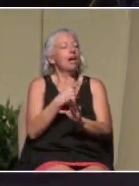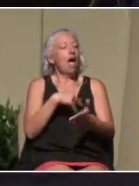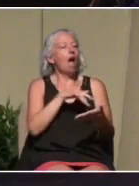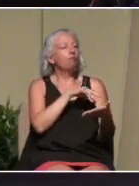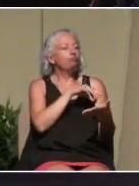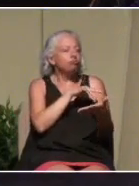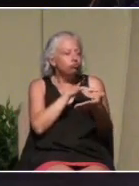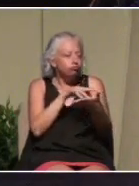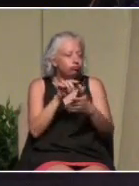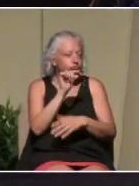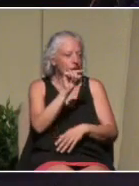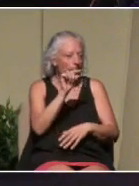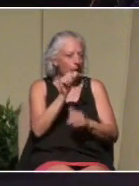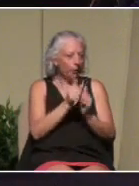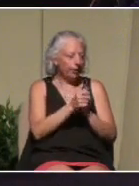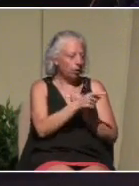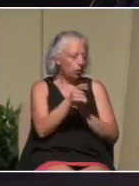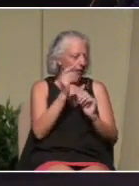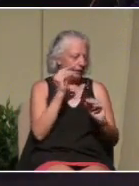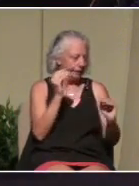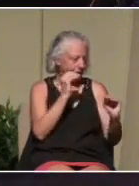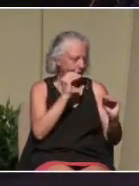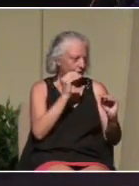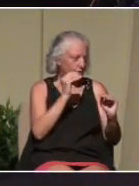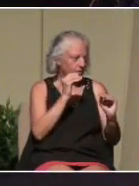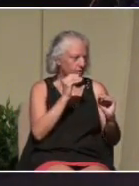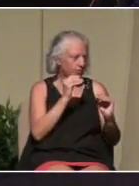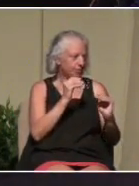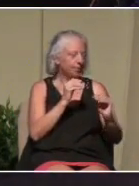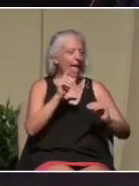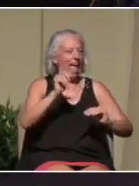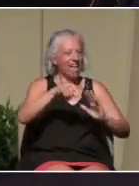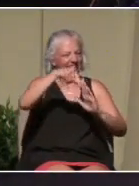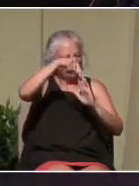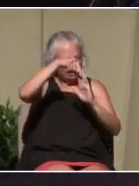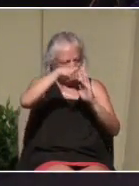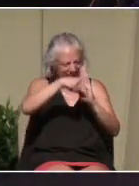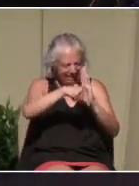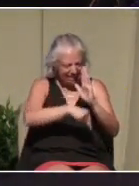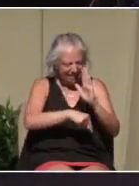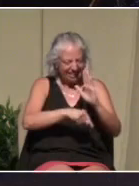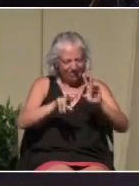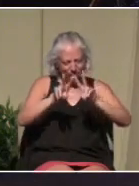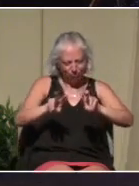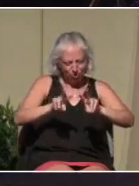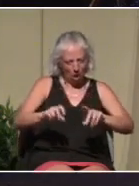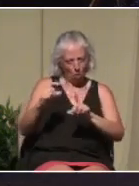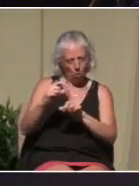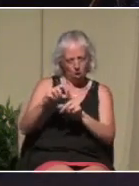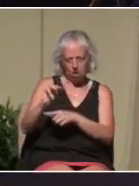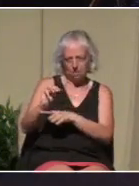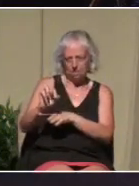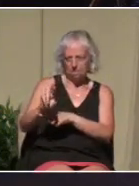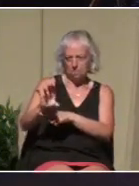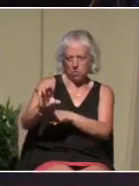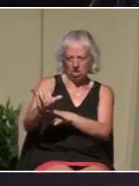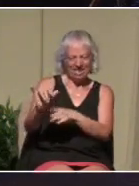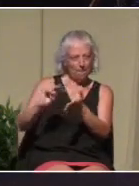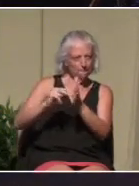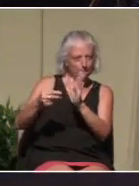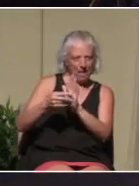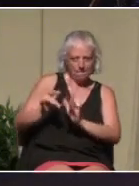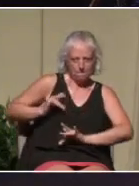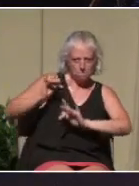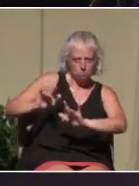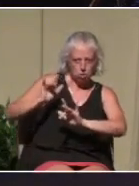we really, really have to get down into the depths of this word mercy for what I'm about to say